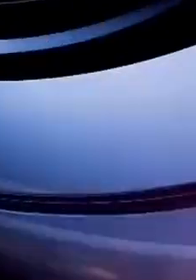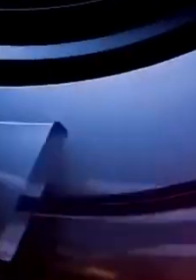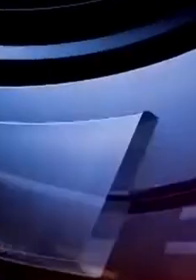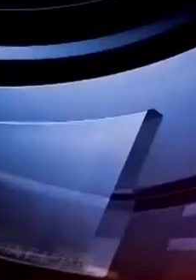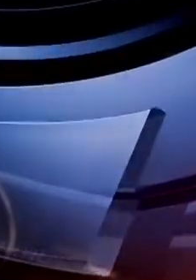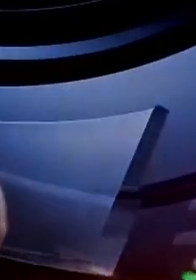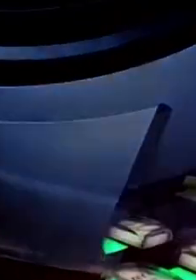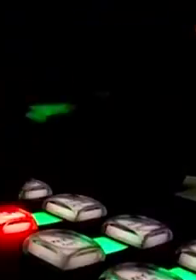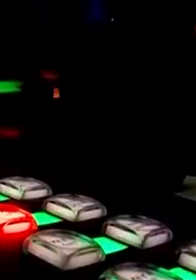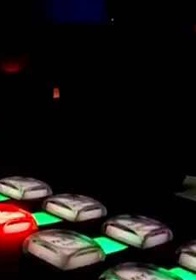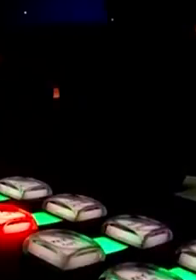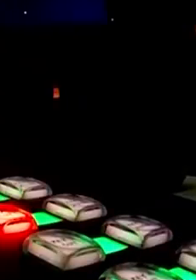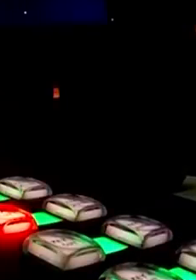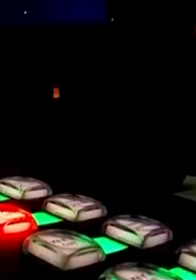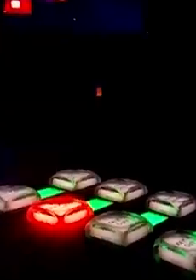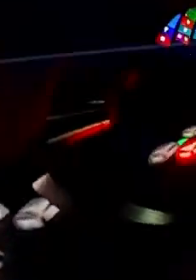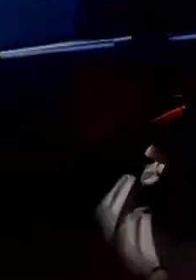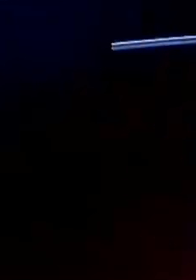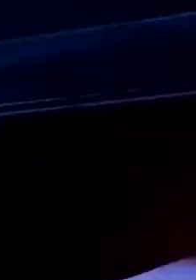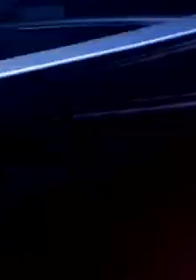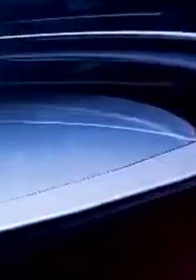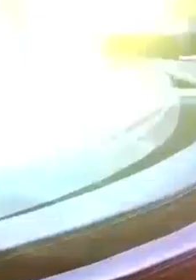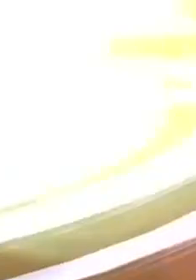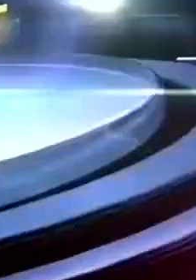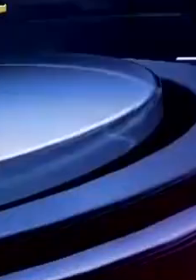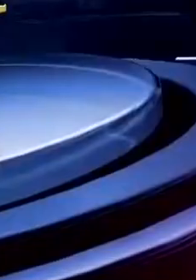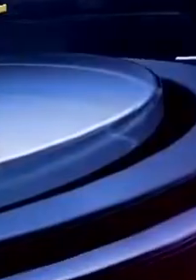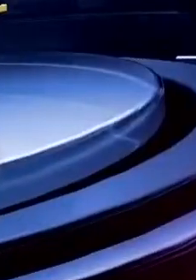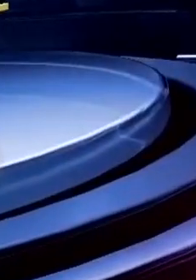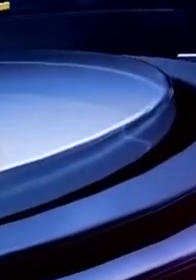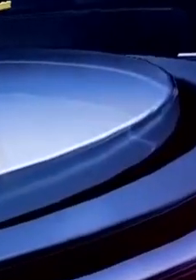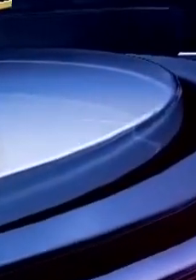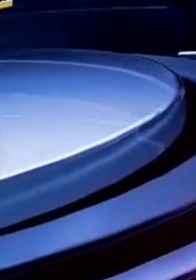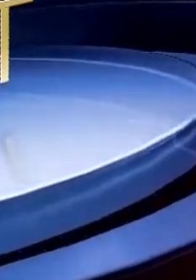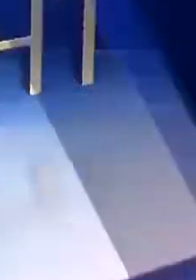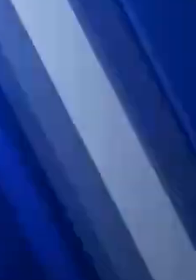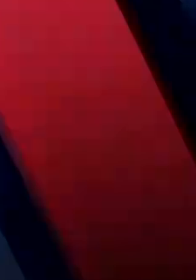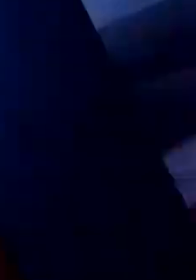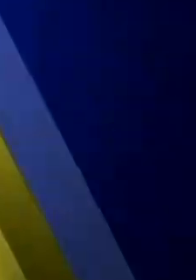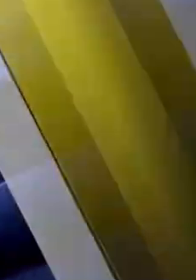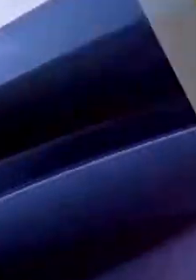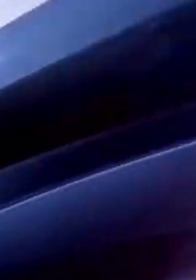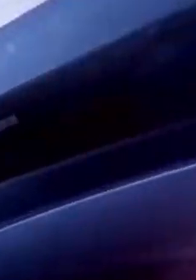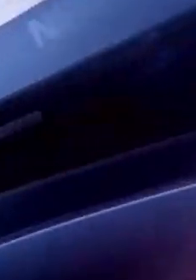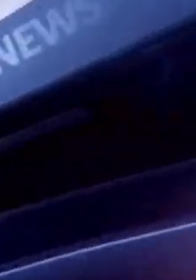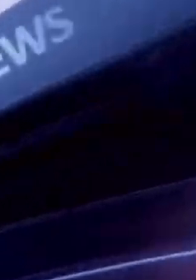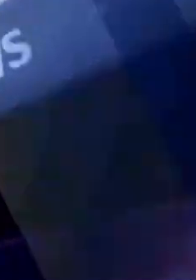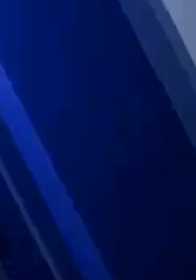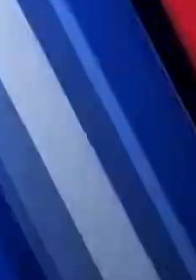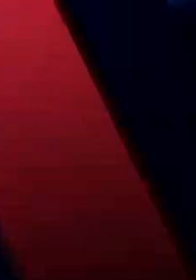Broadcasting from our studios in the Pine, St. Michael, this is Cbc News Night, starting now.